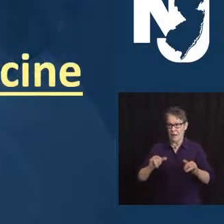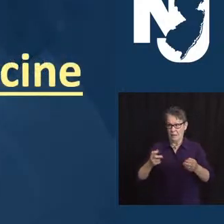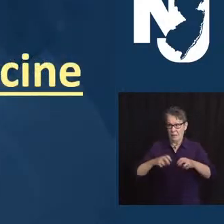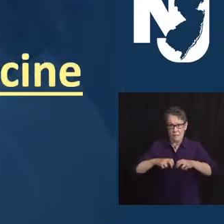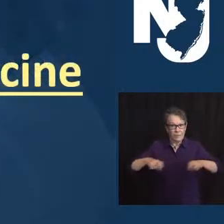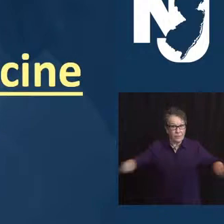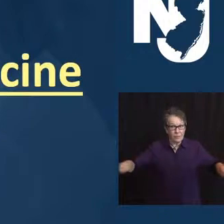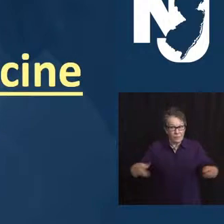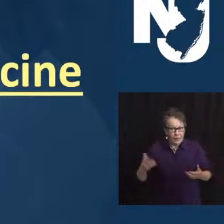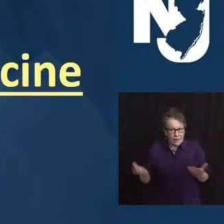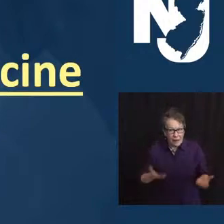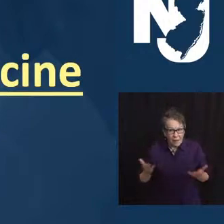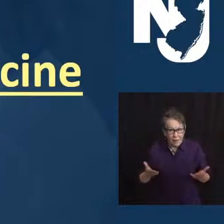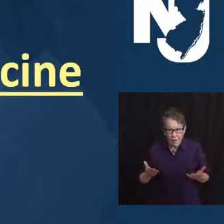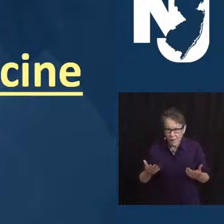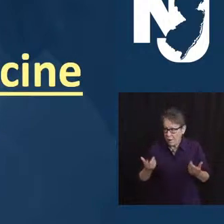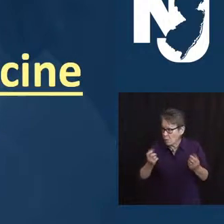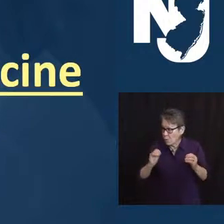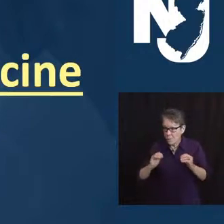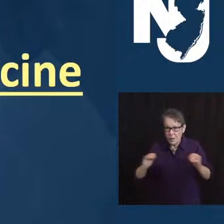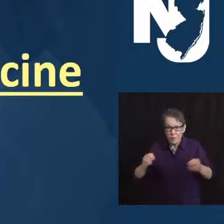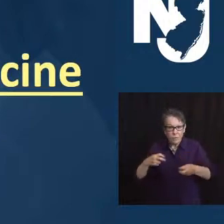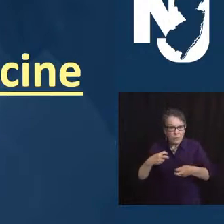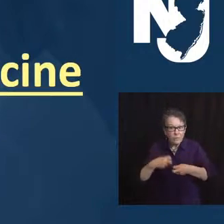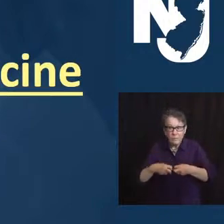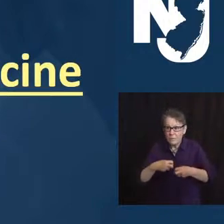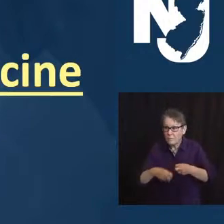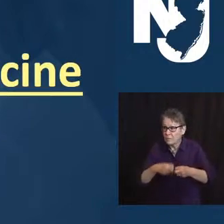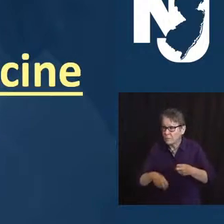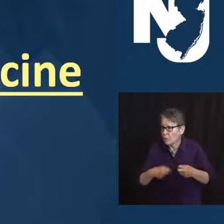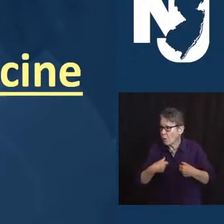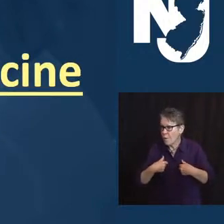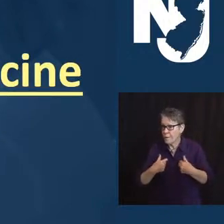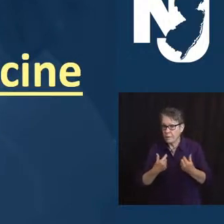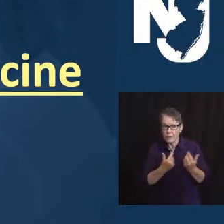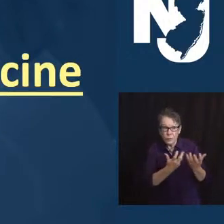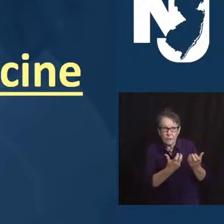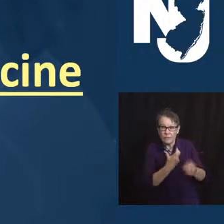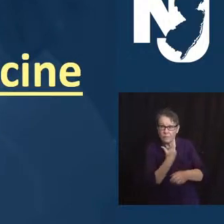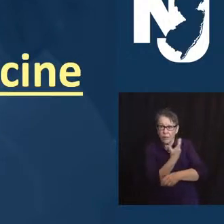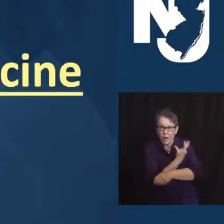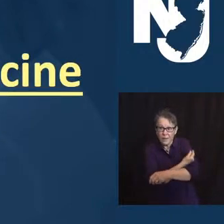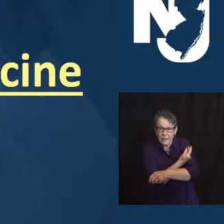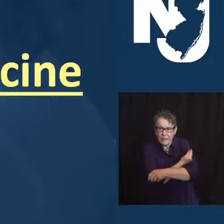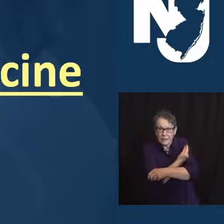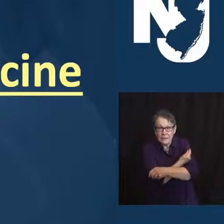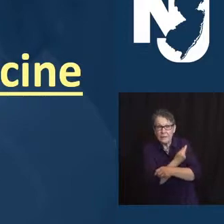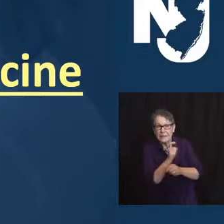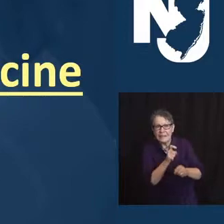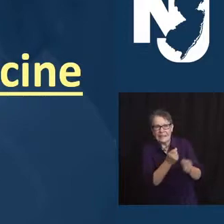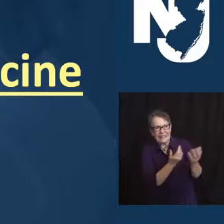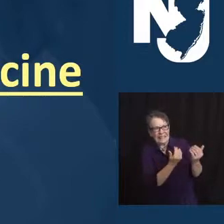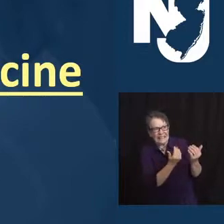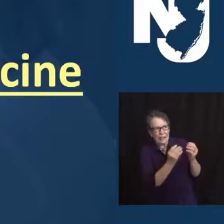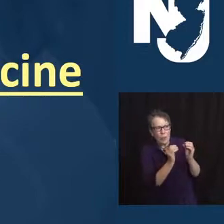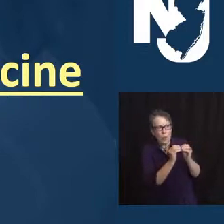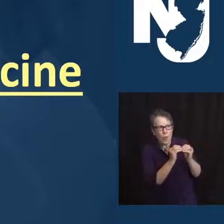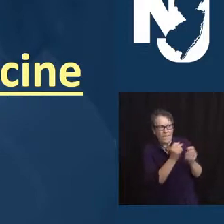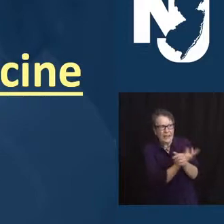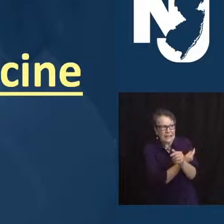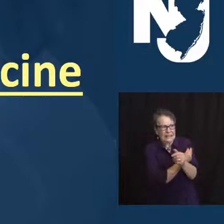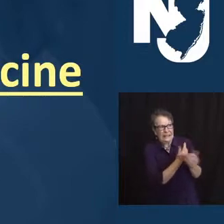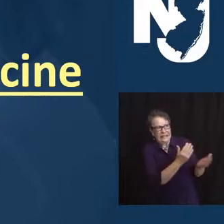supply-demand imbalance has been our single greatest challenge over the past several months, and it continues to be. But we have also approached it with